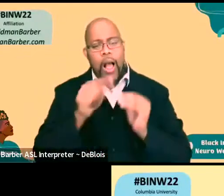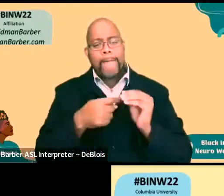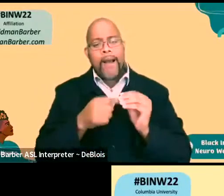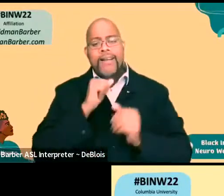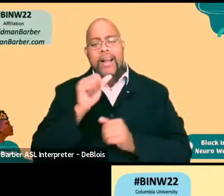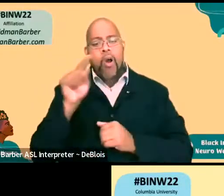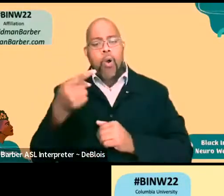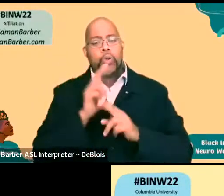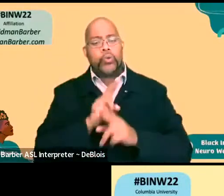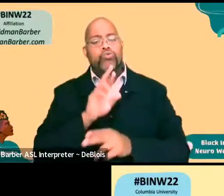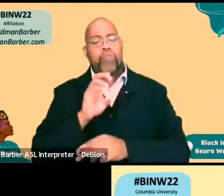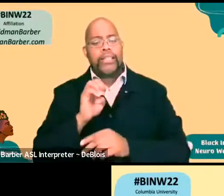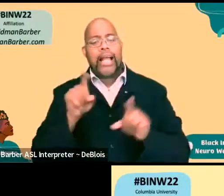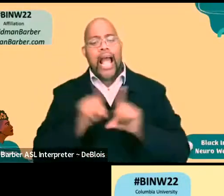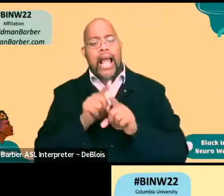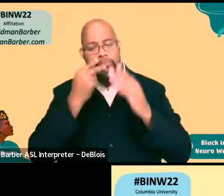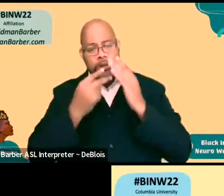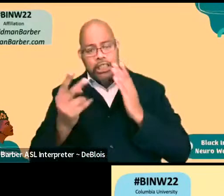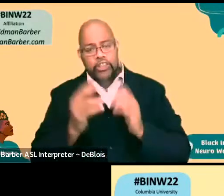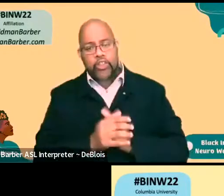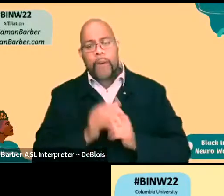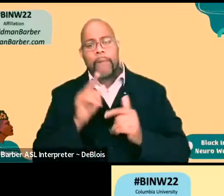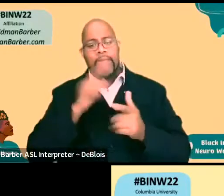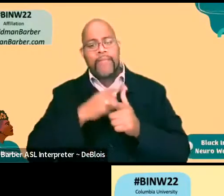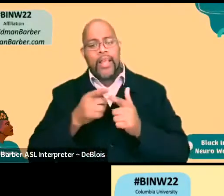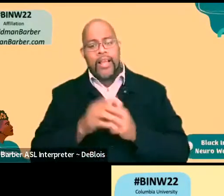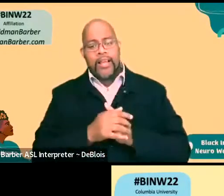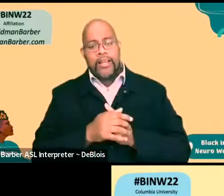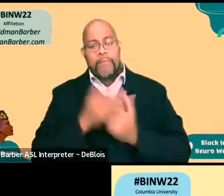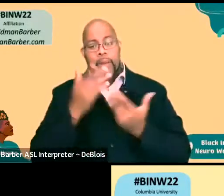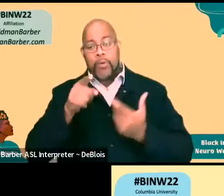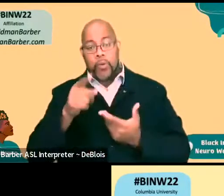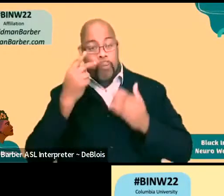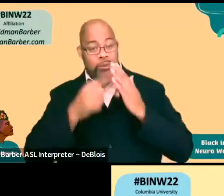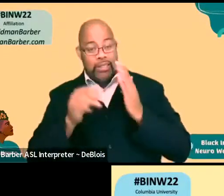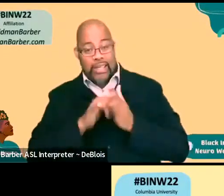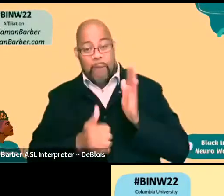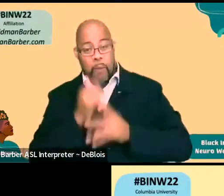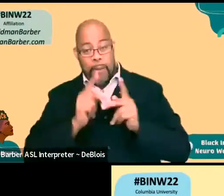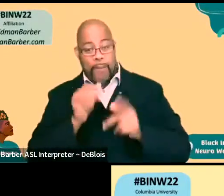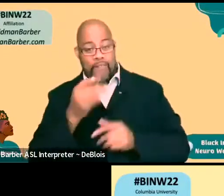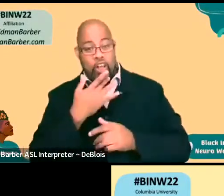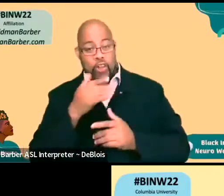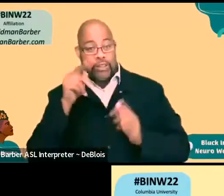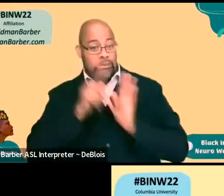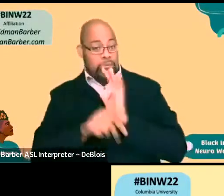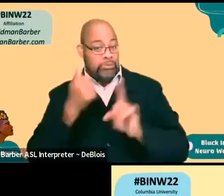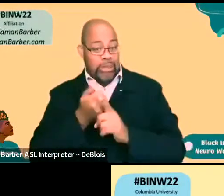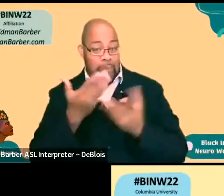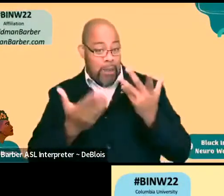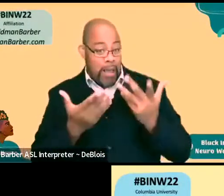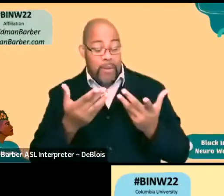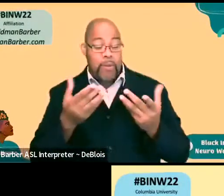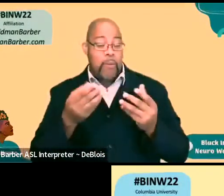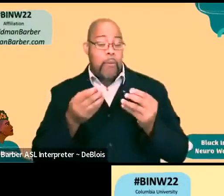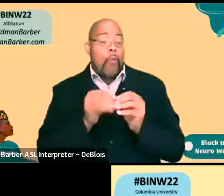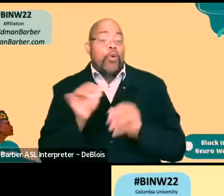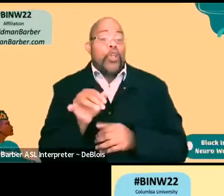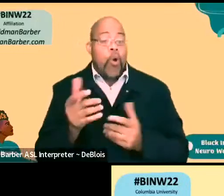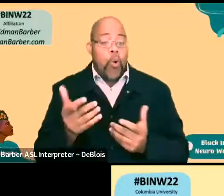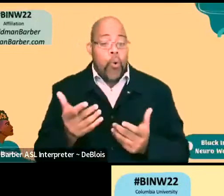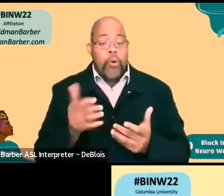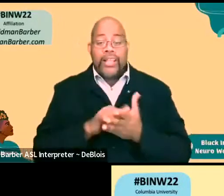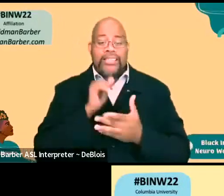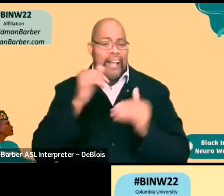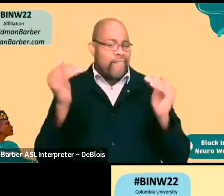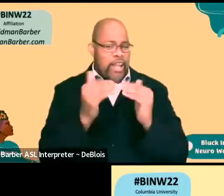not just using race as a predictor, because then maybe you would predict that most people of color are suicidal or more so, right? And that's not